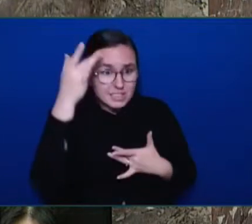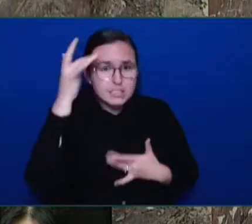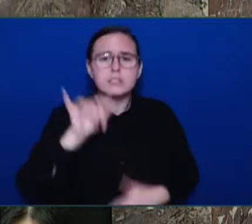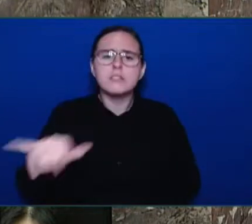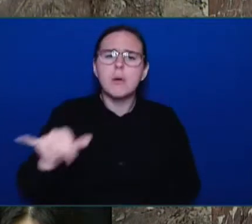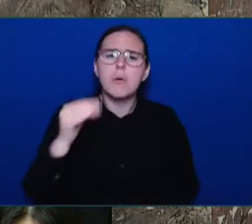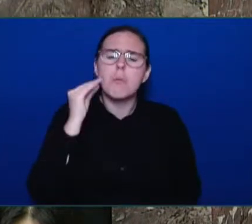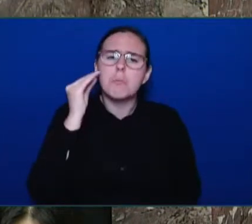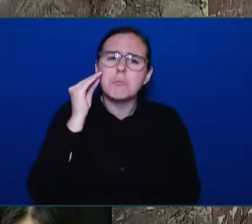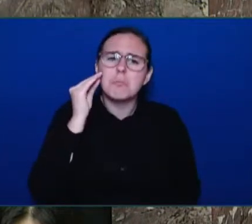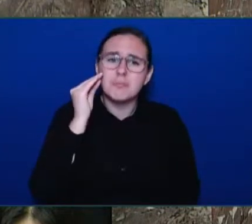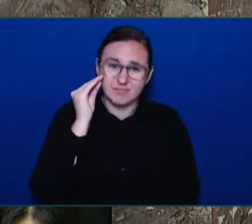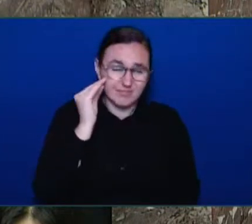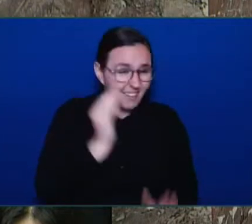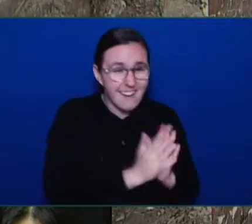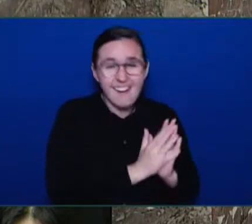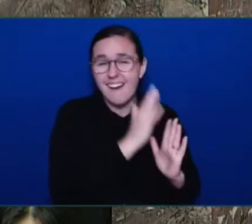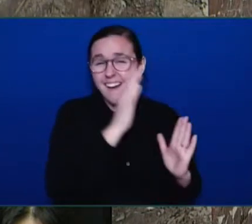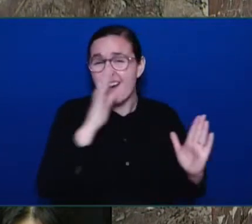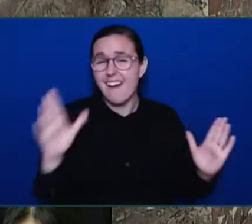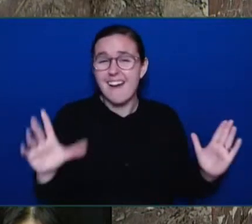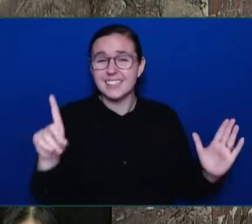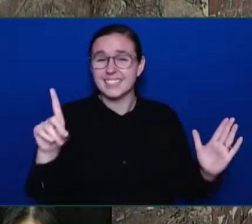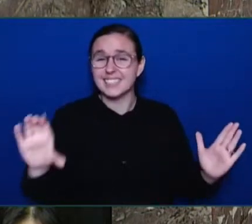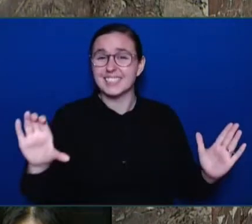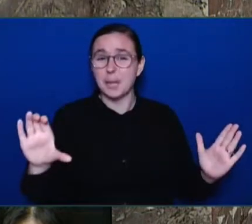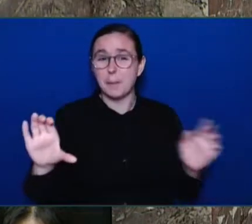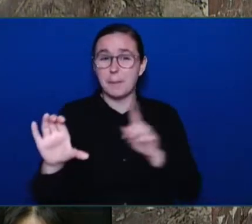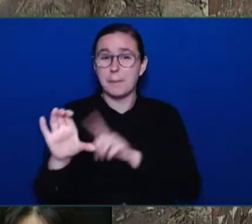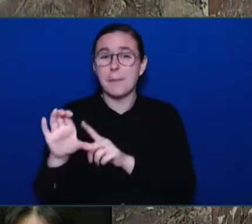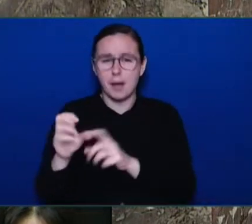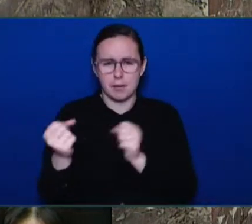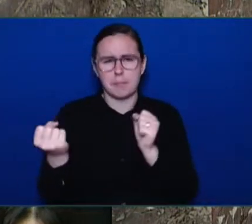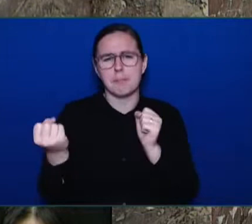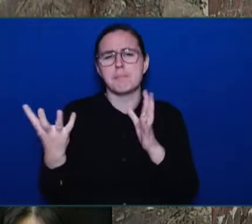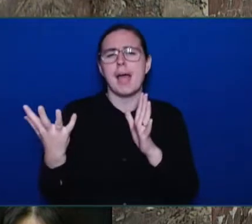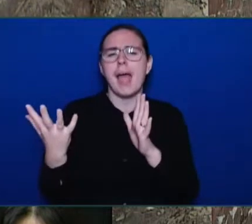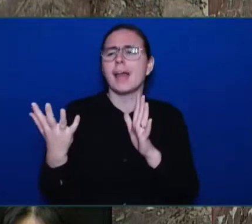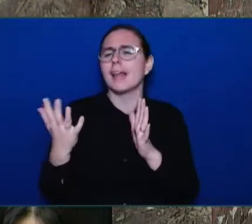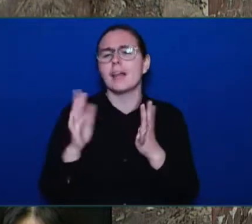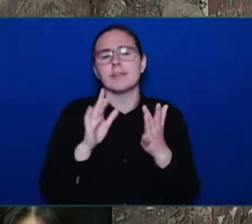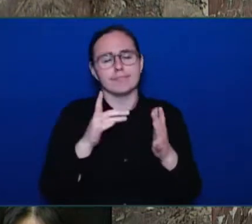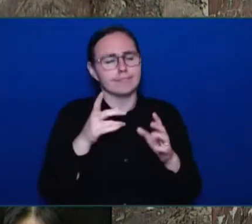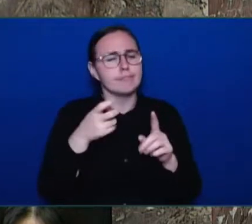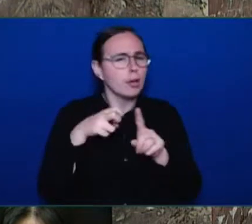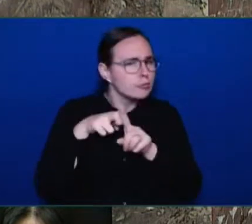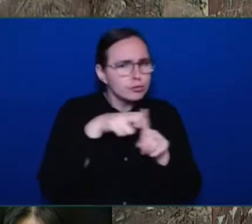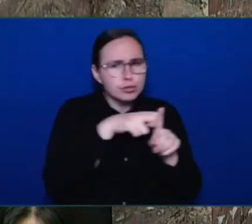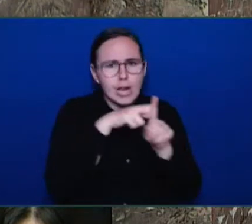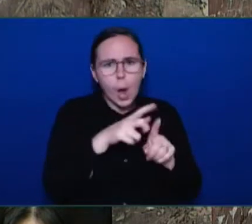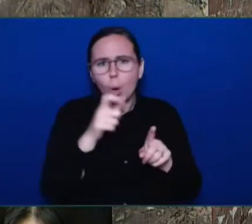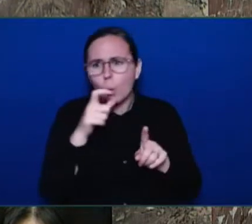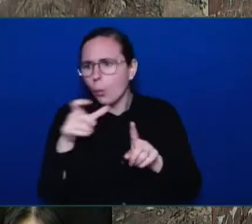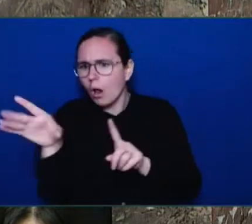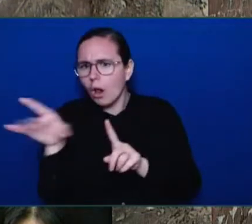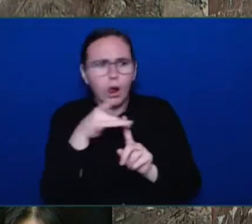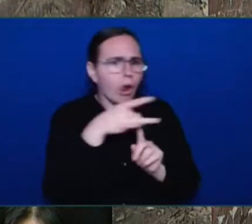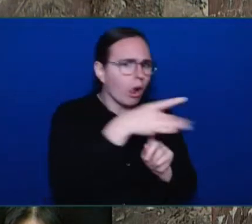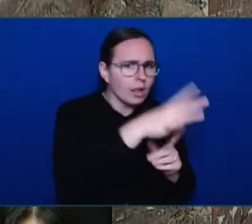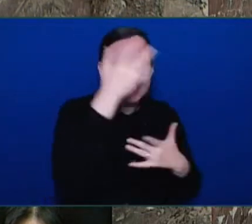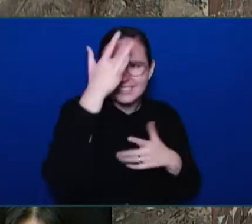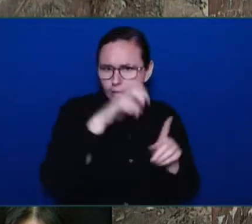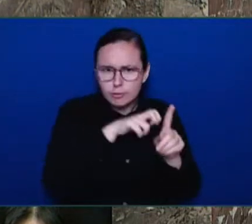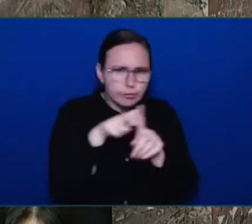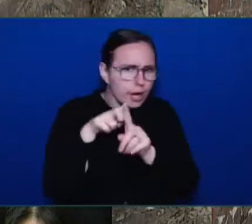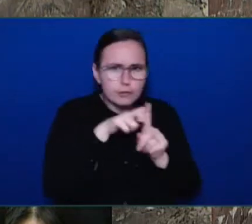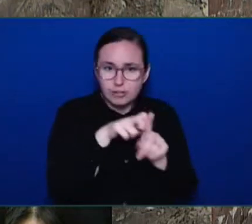tracing, the advice continued to be, we briefed on the same day the email was put out, and the advice is, as it continues